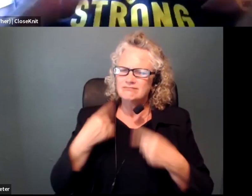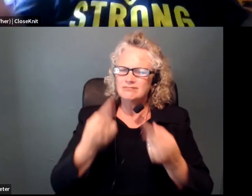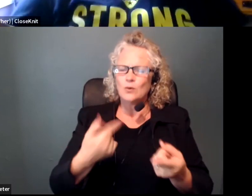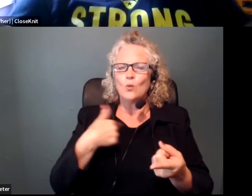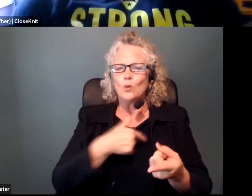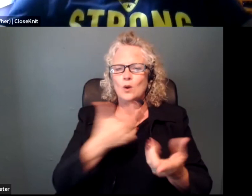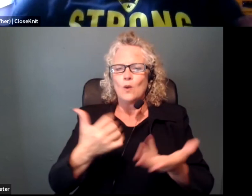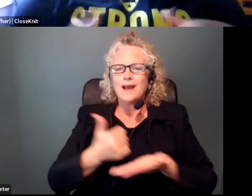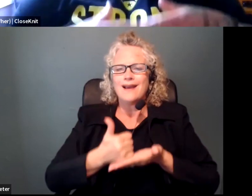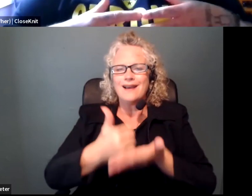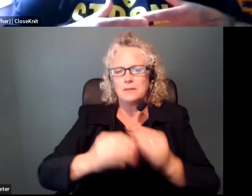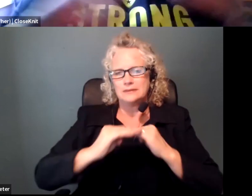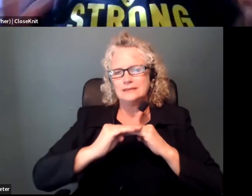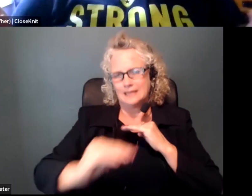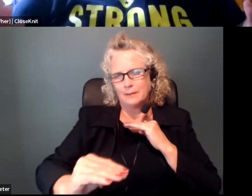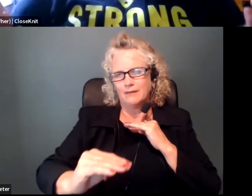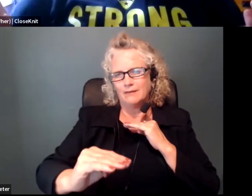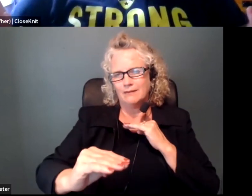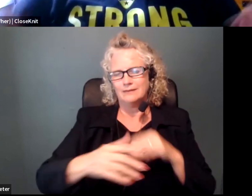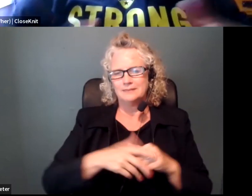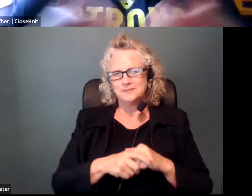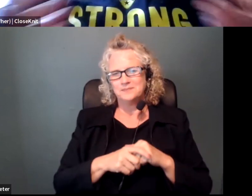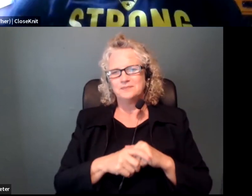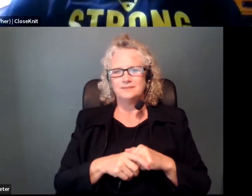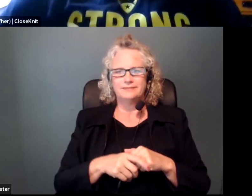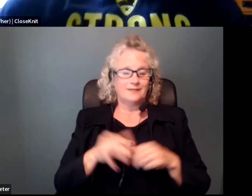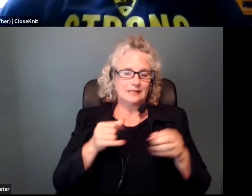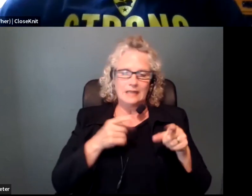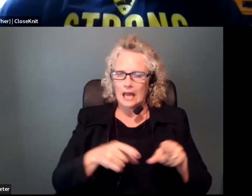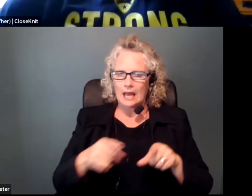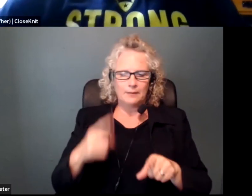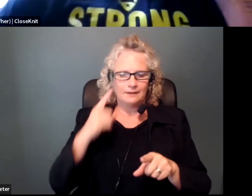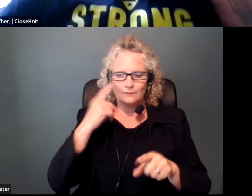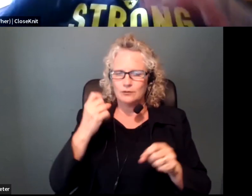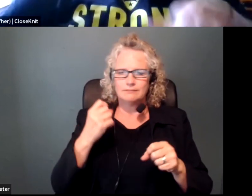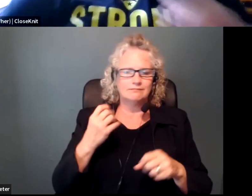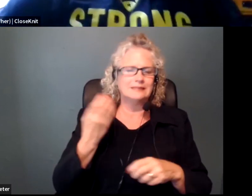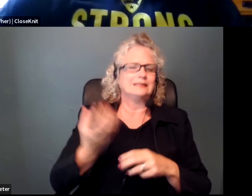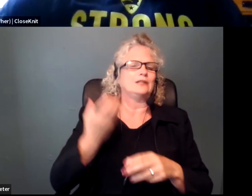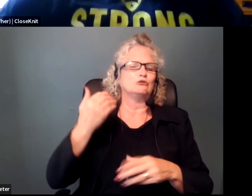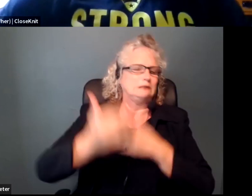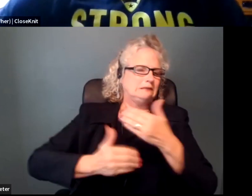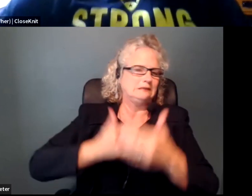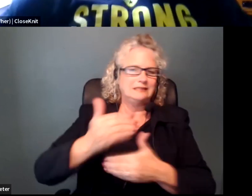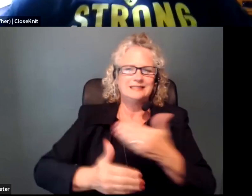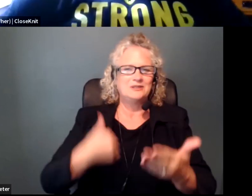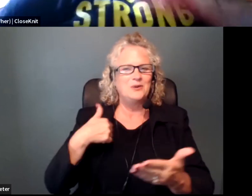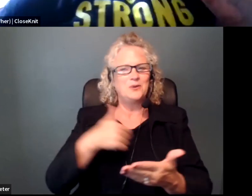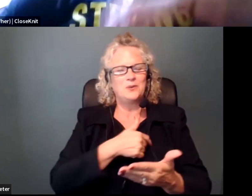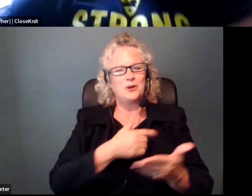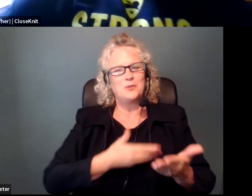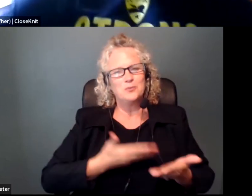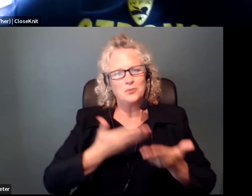centuries, since life existed, we've been doing this, taking care of each other, community, and we're just trying to bring it back to community. So,